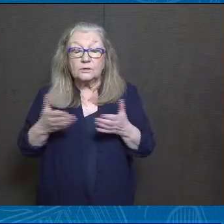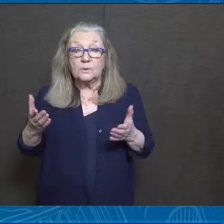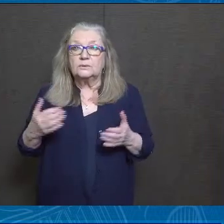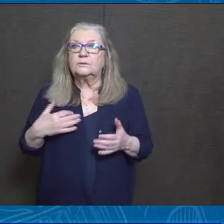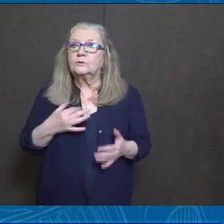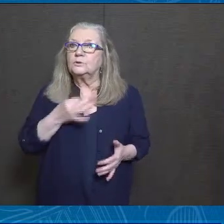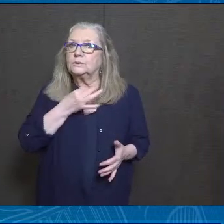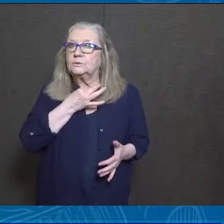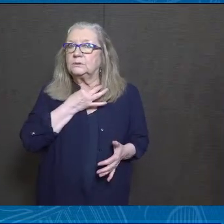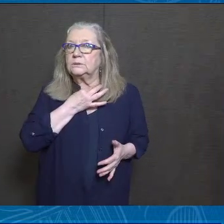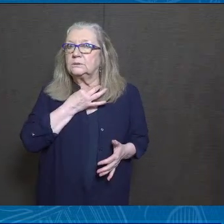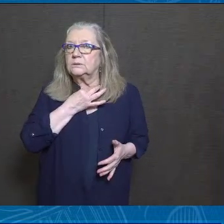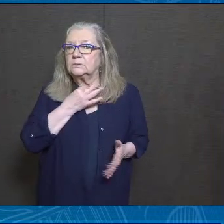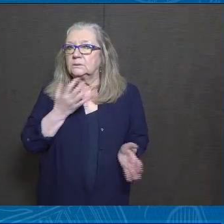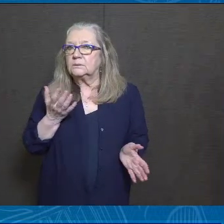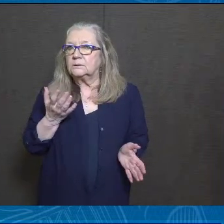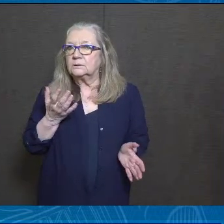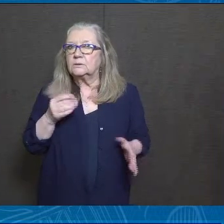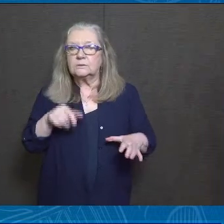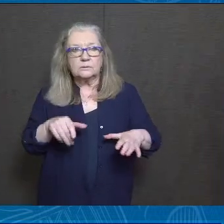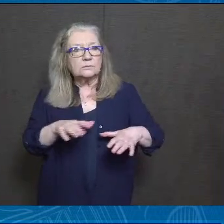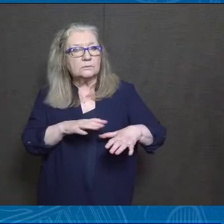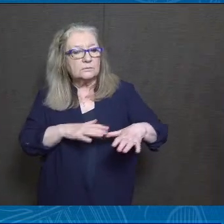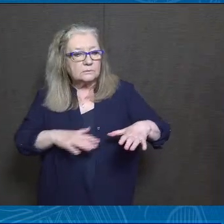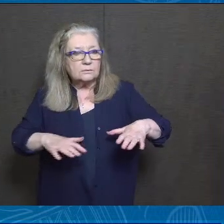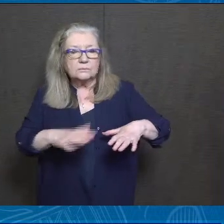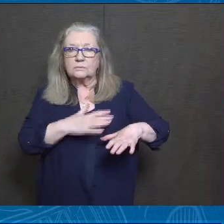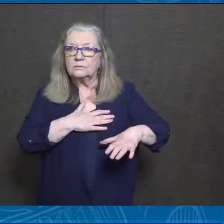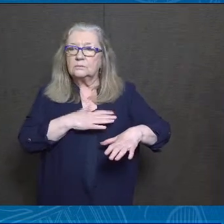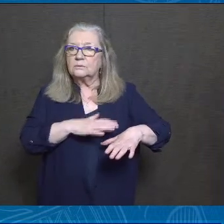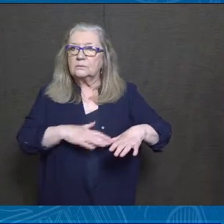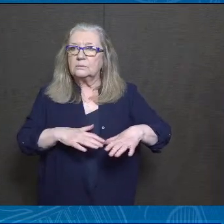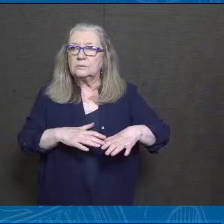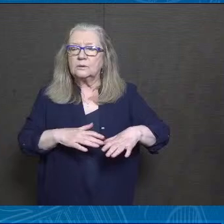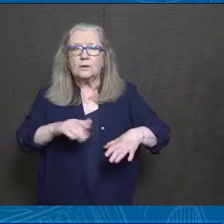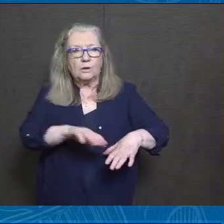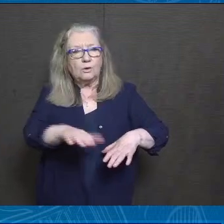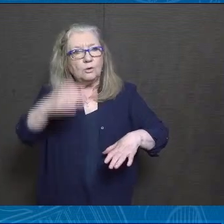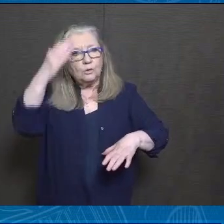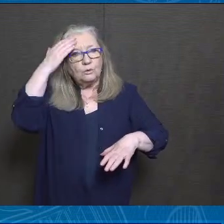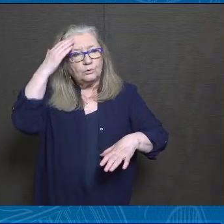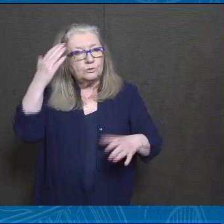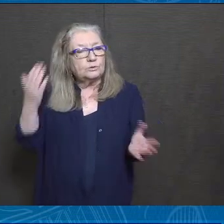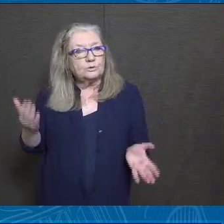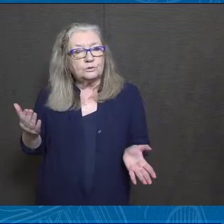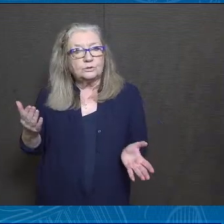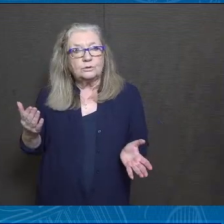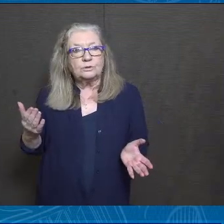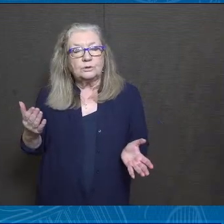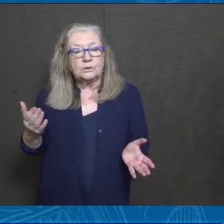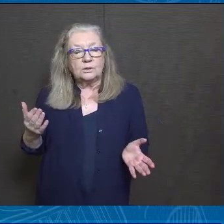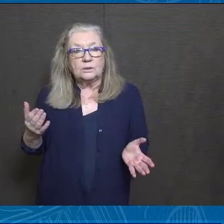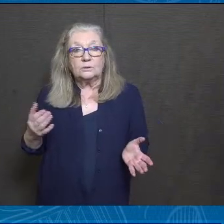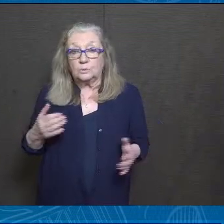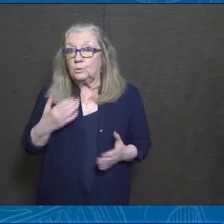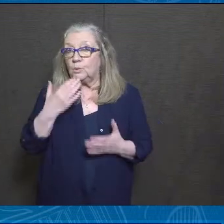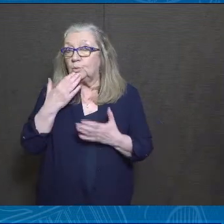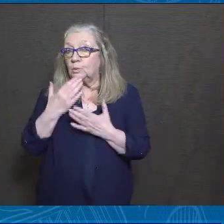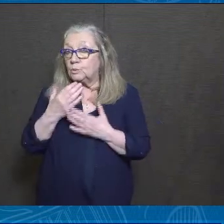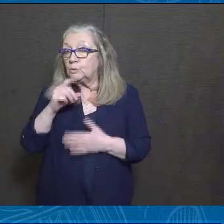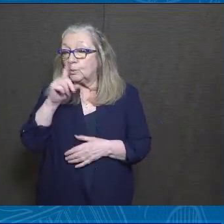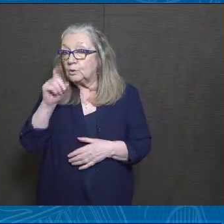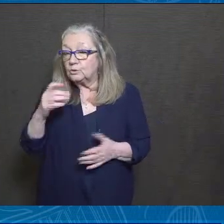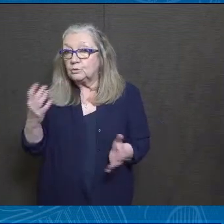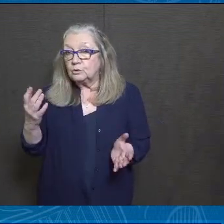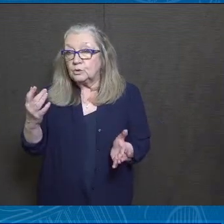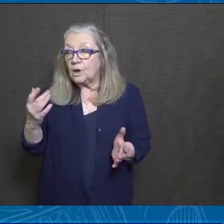facing in the Hindu Kush Himalaya and what are the knowledge base. And this is a very good question to start the discussion with when we are talking